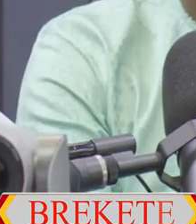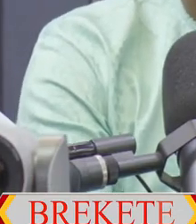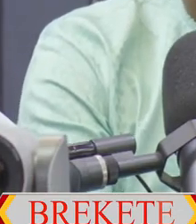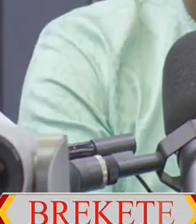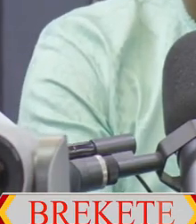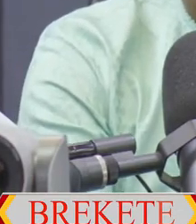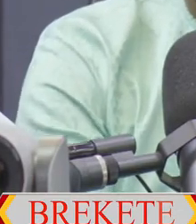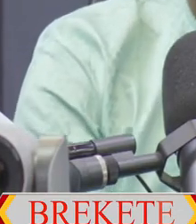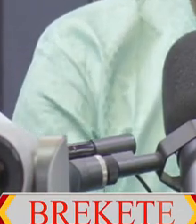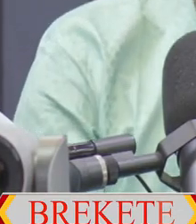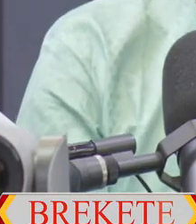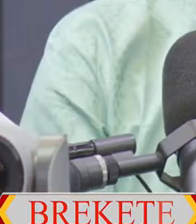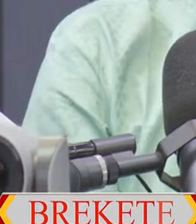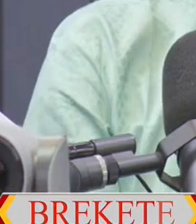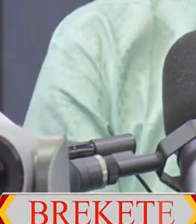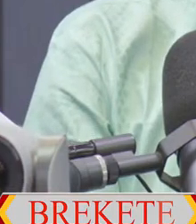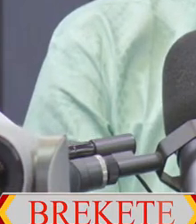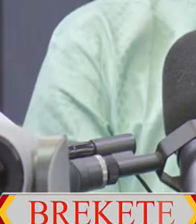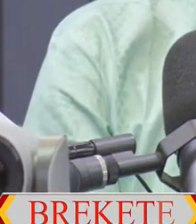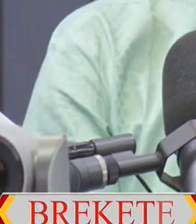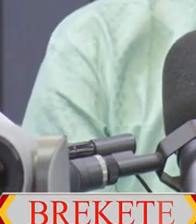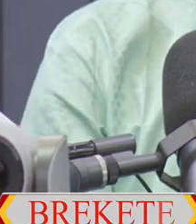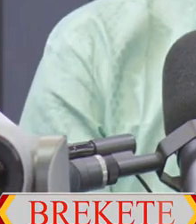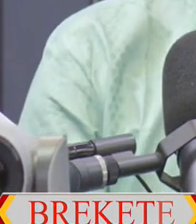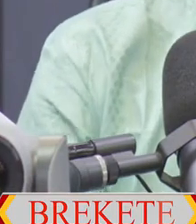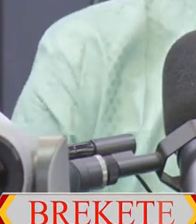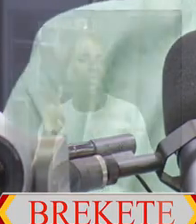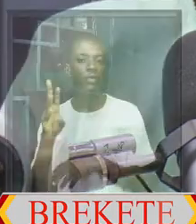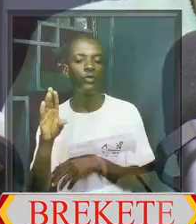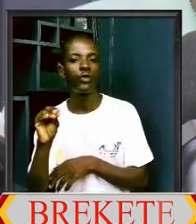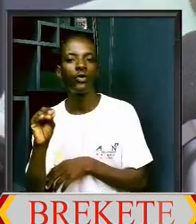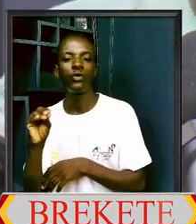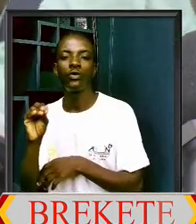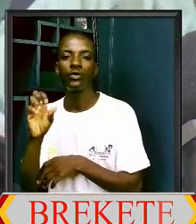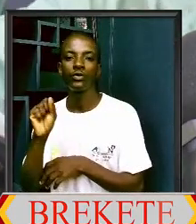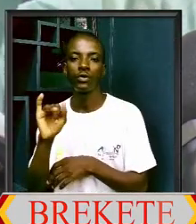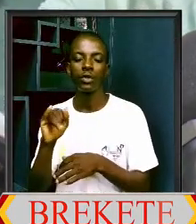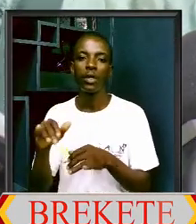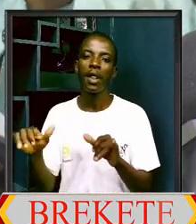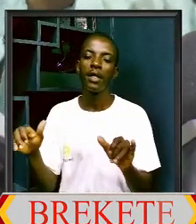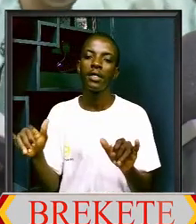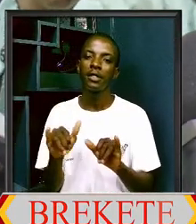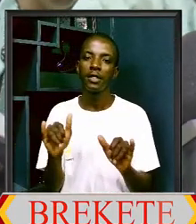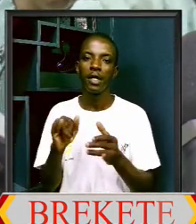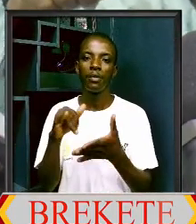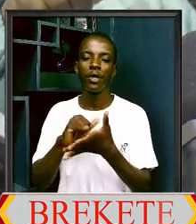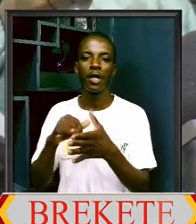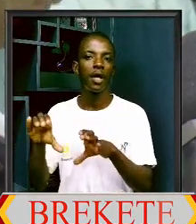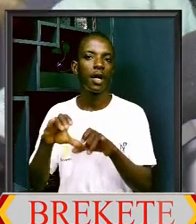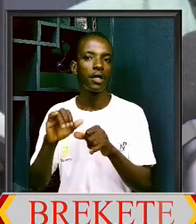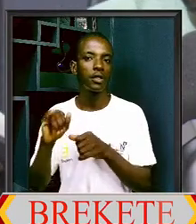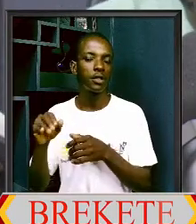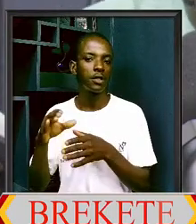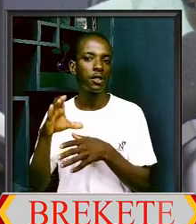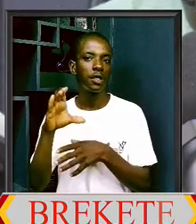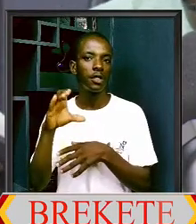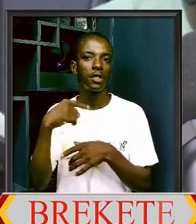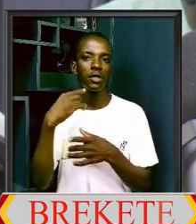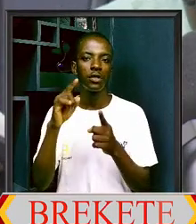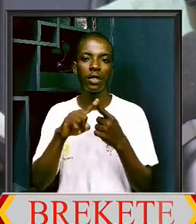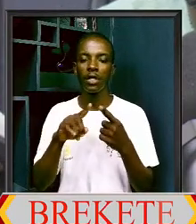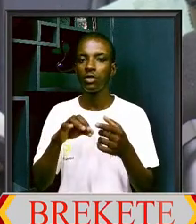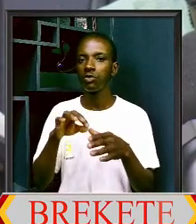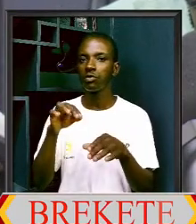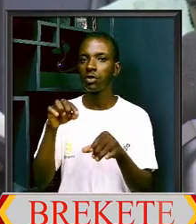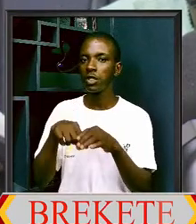acting CP Provost yes sir I was injected now the same now that acting CP talk